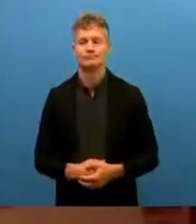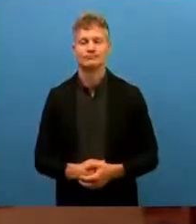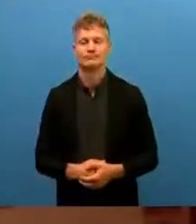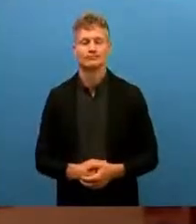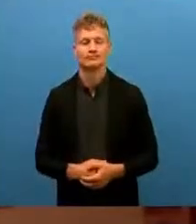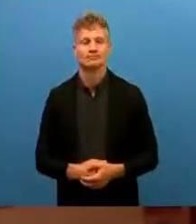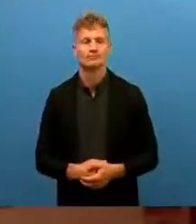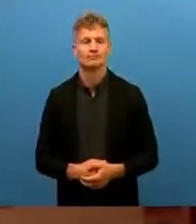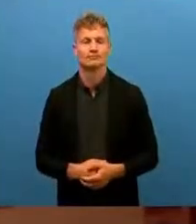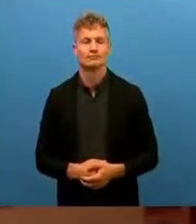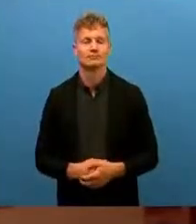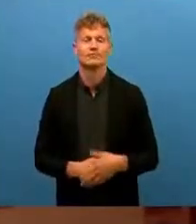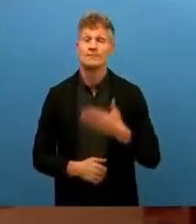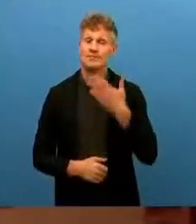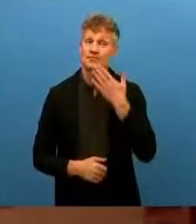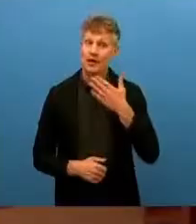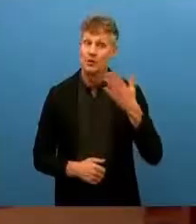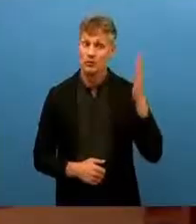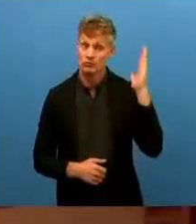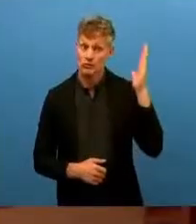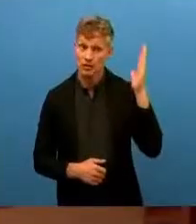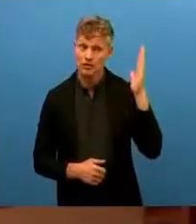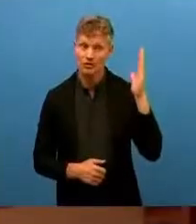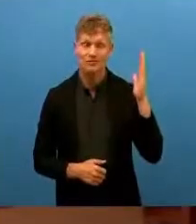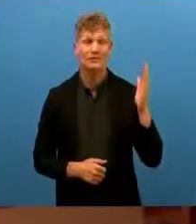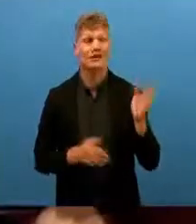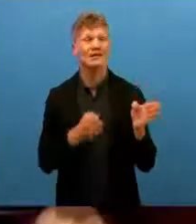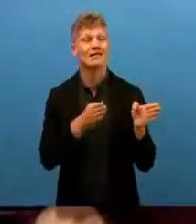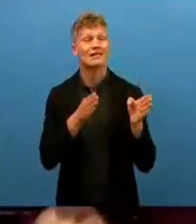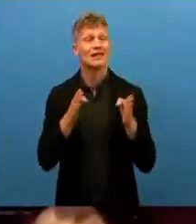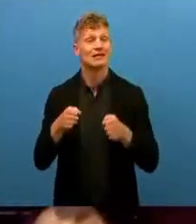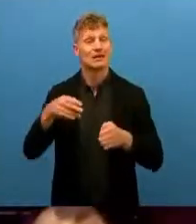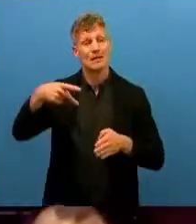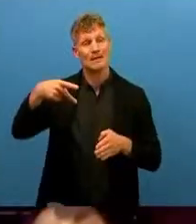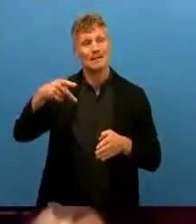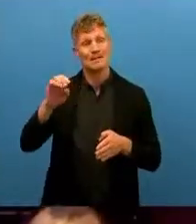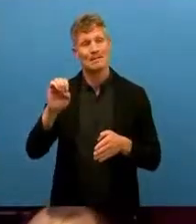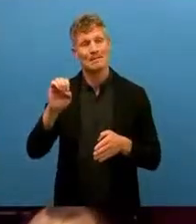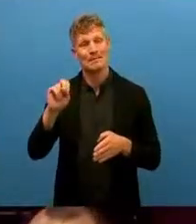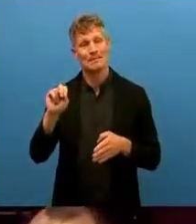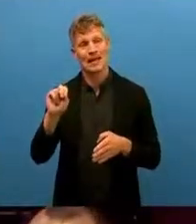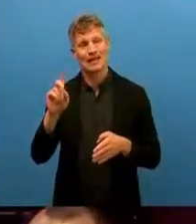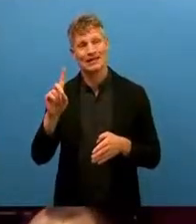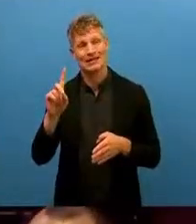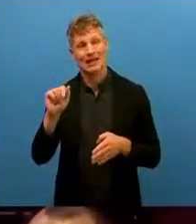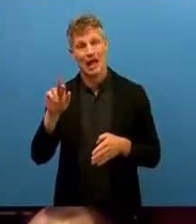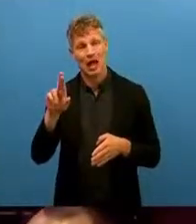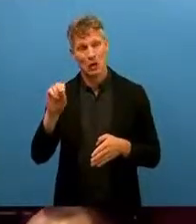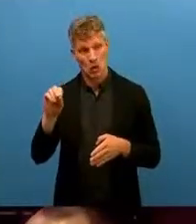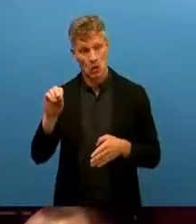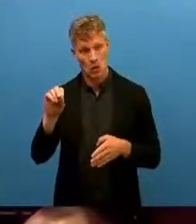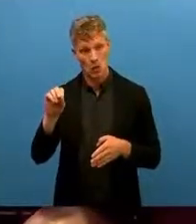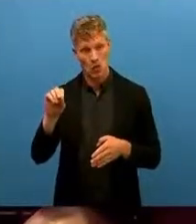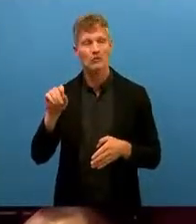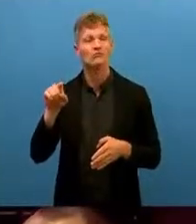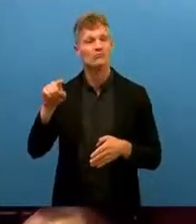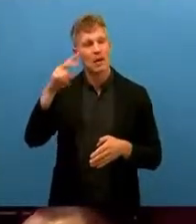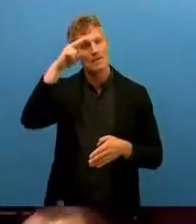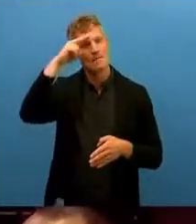Thank you for your presentation. The next speaker is Mr. Rodrigo Pintado, Mexico.